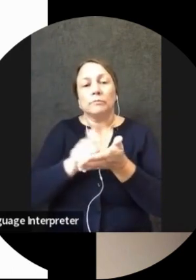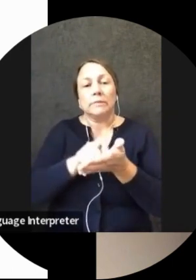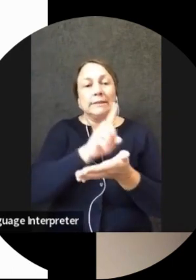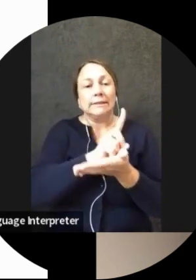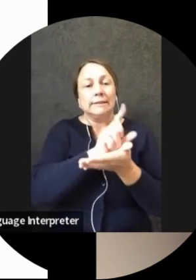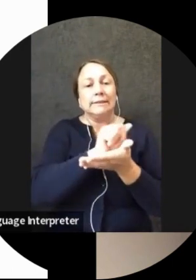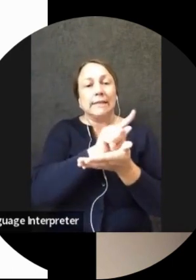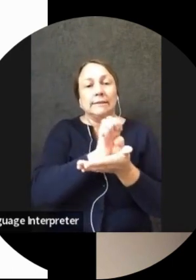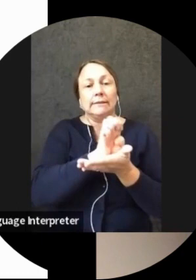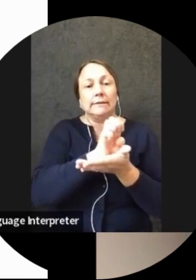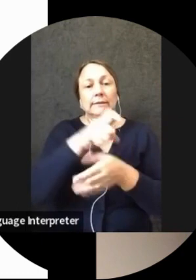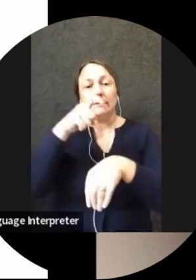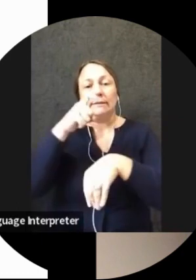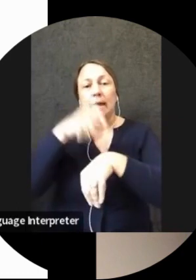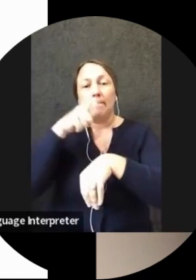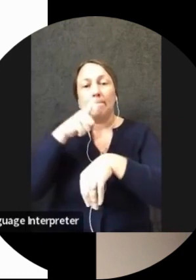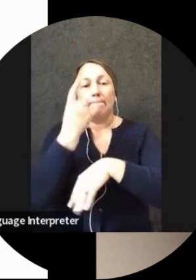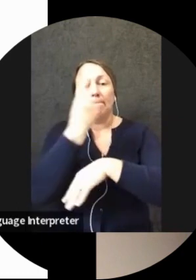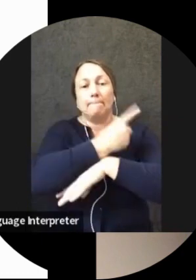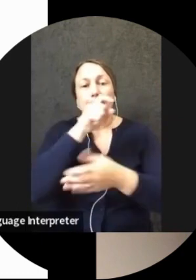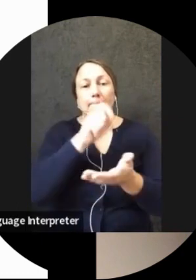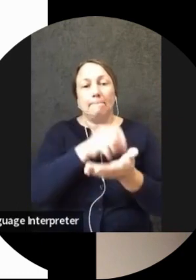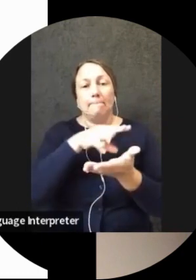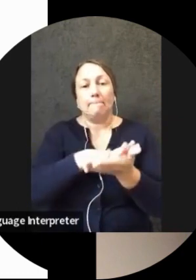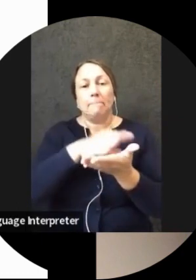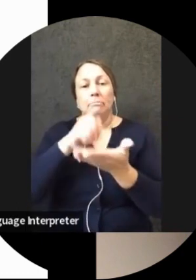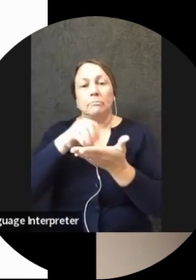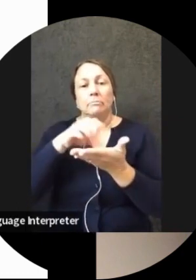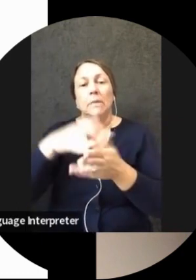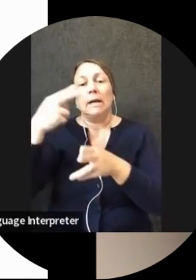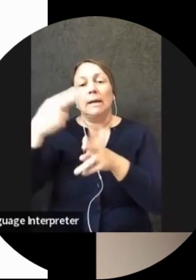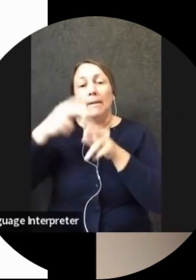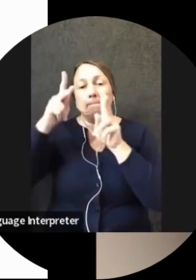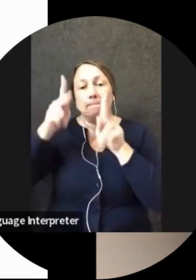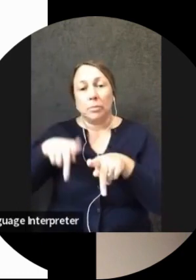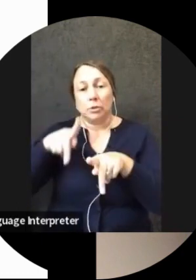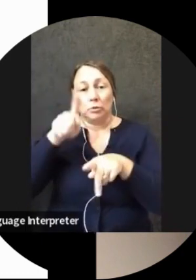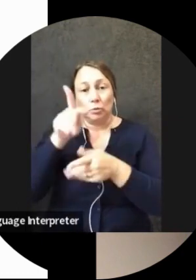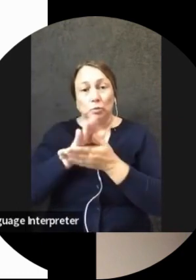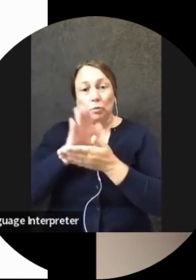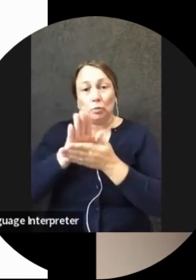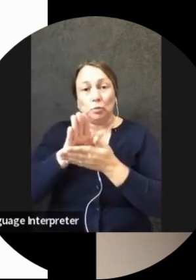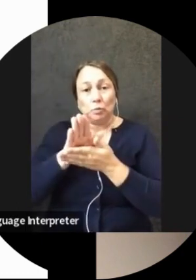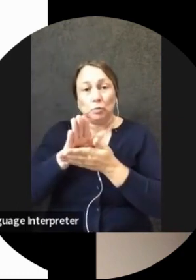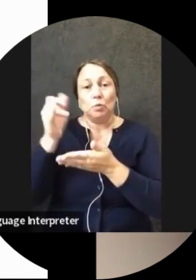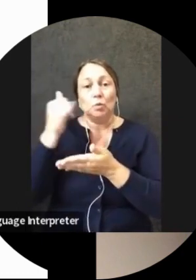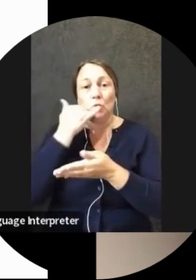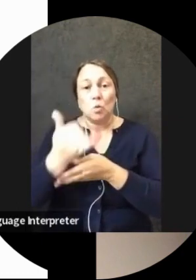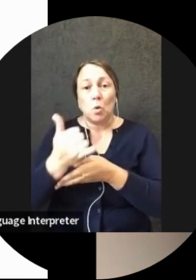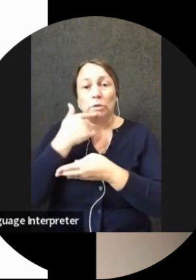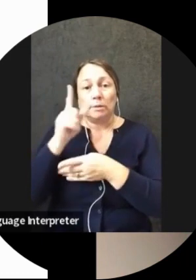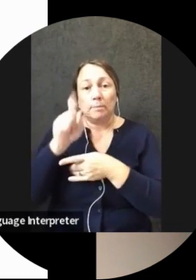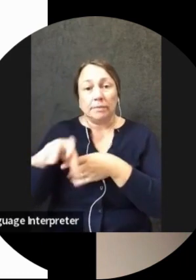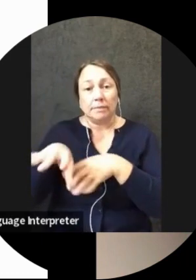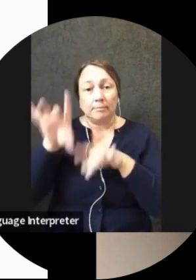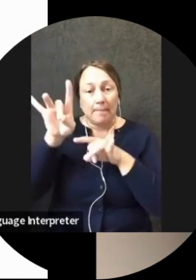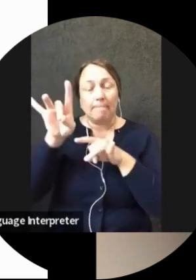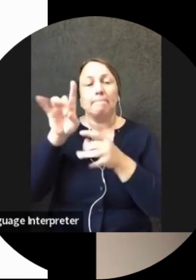time, and who you spoke with, who called you from the school, saying that you need to pick your child up.